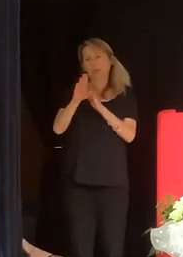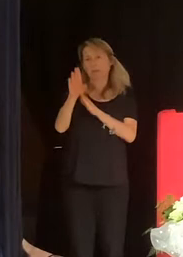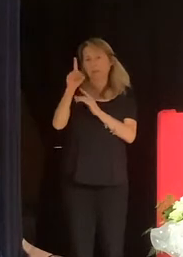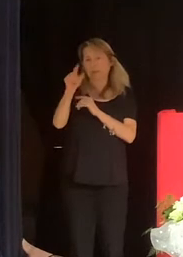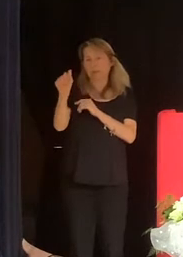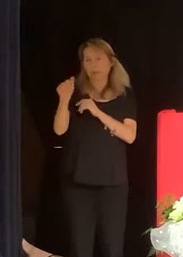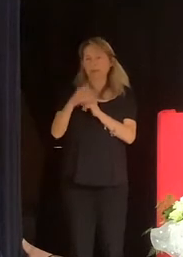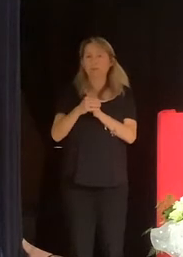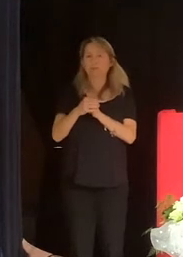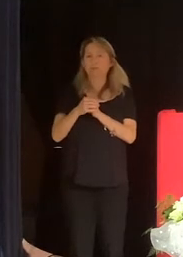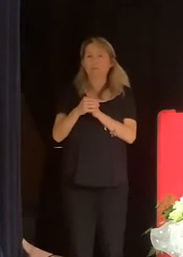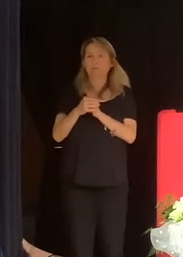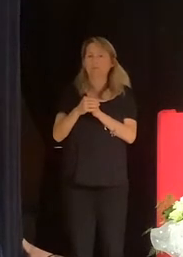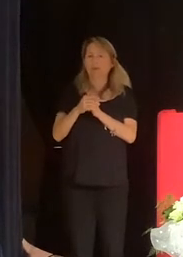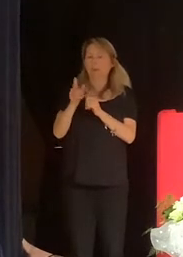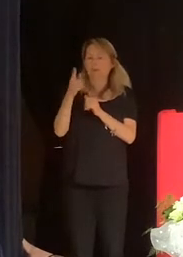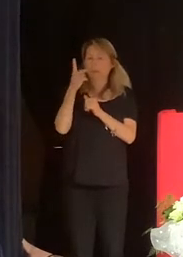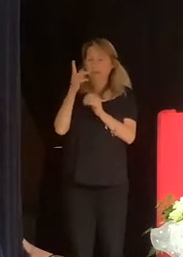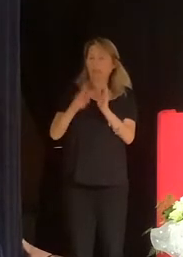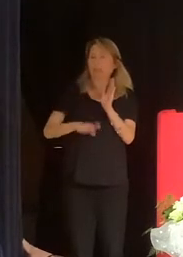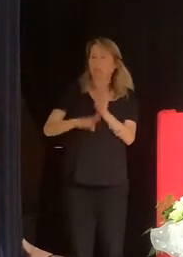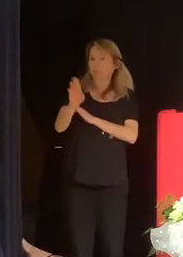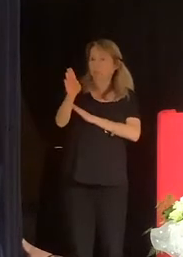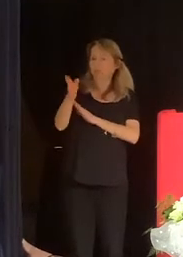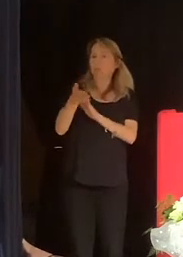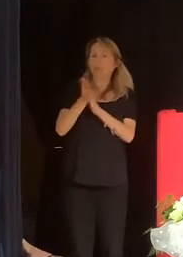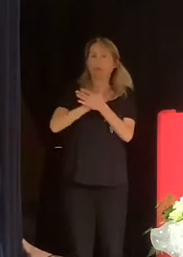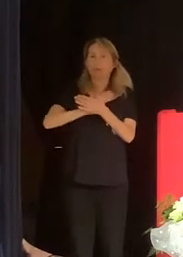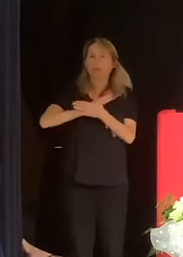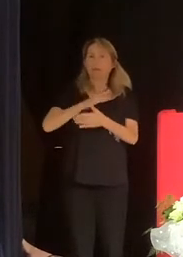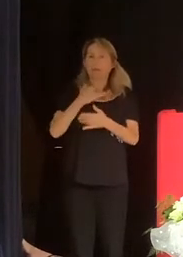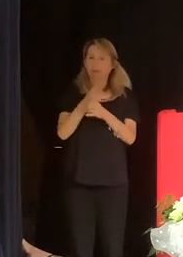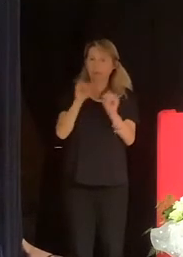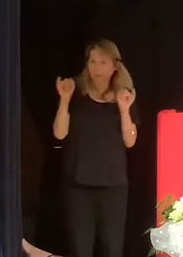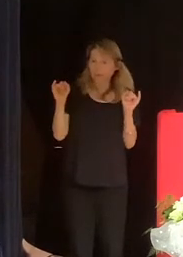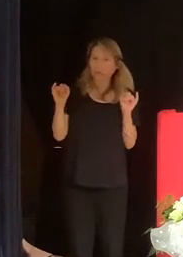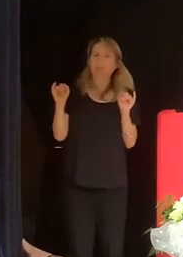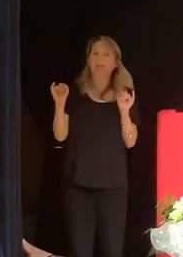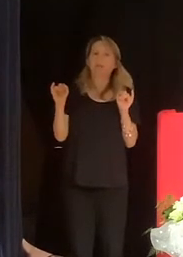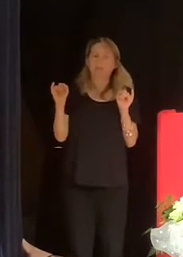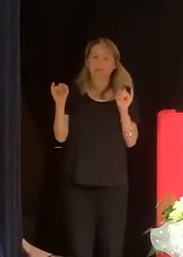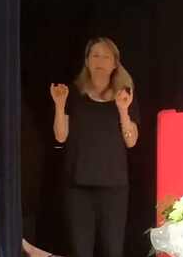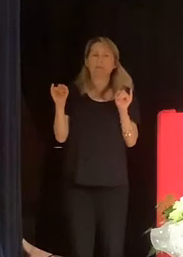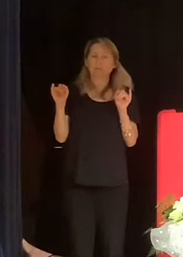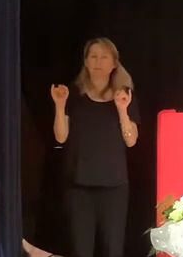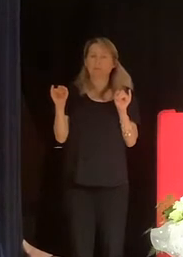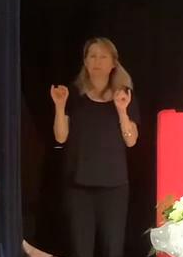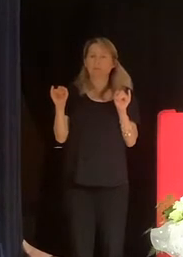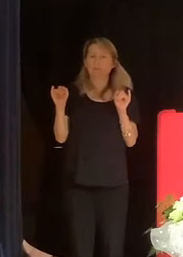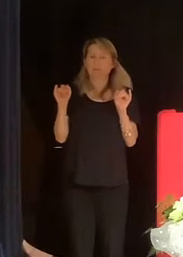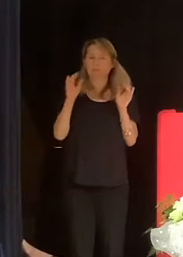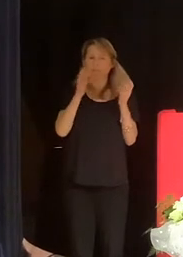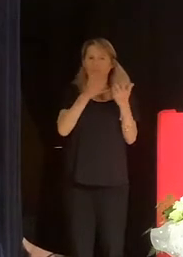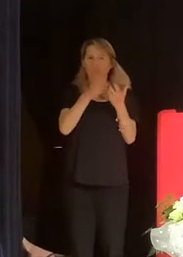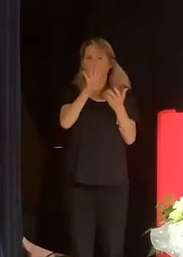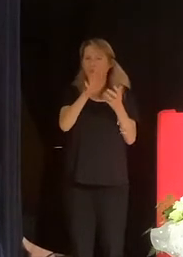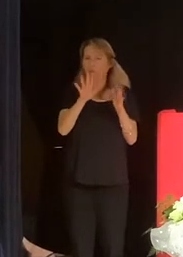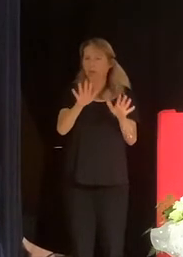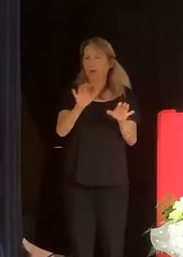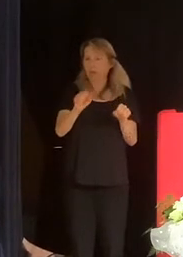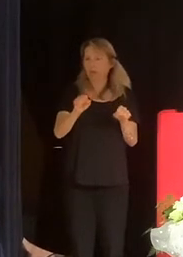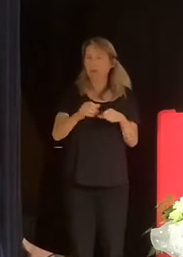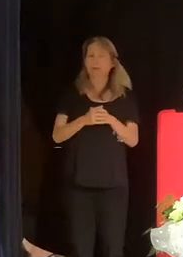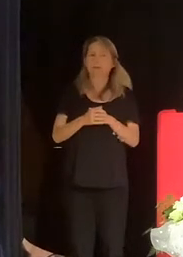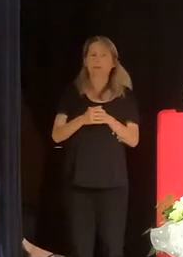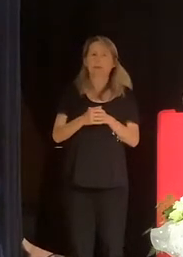have shown maximum development towards independence accordingly to individual capabilities and potential.